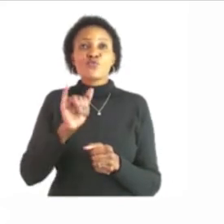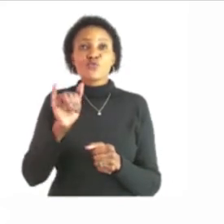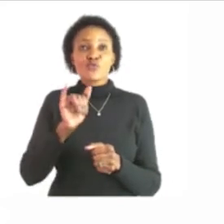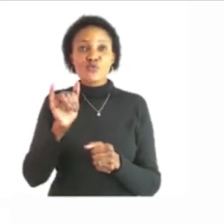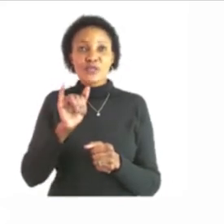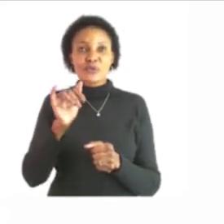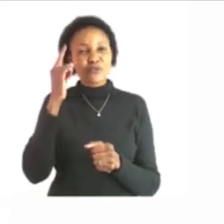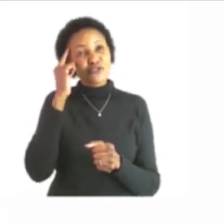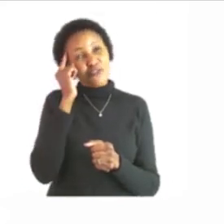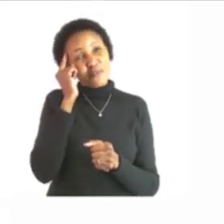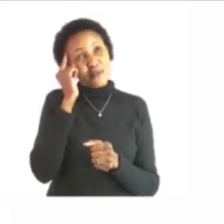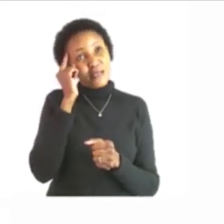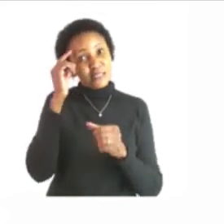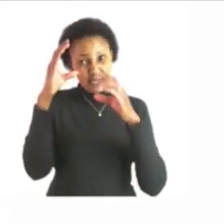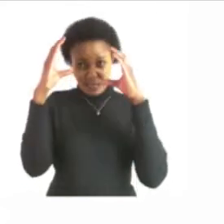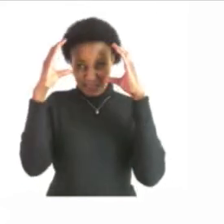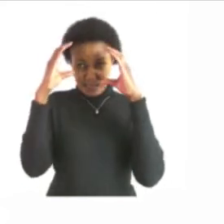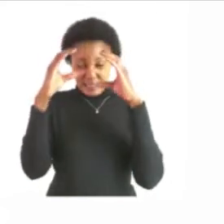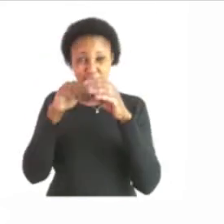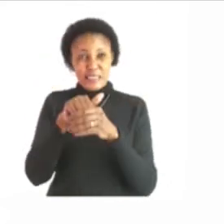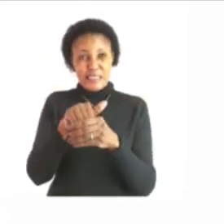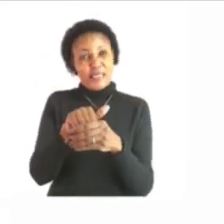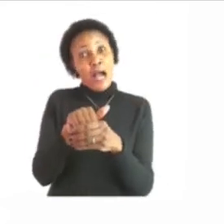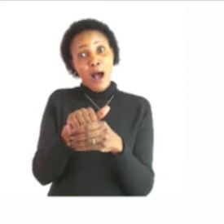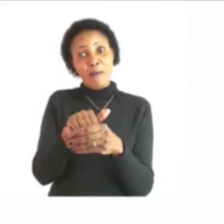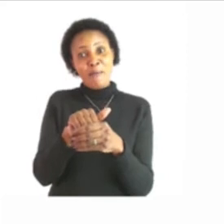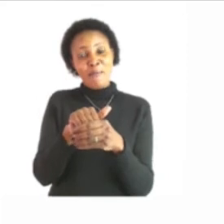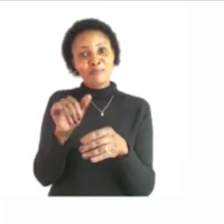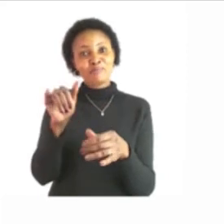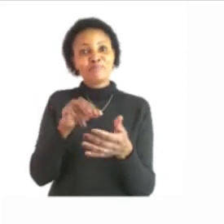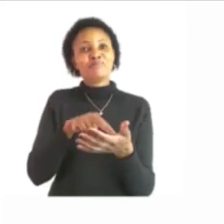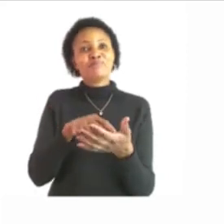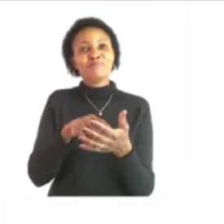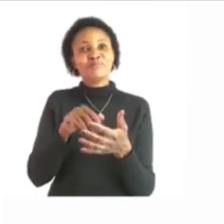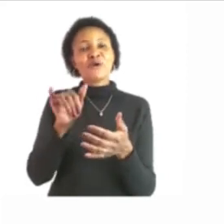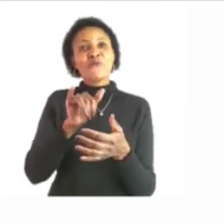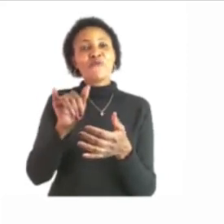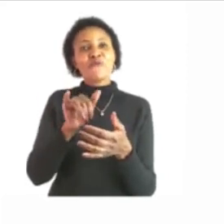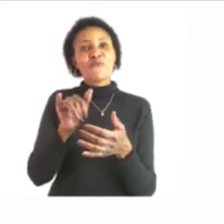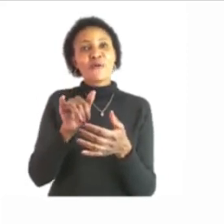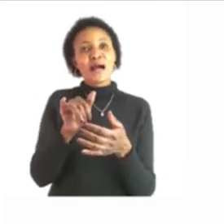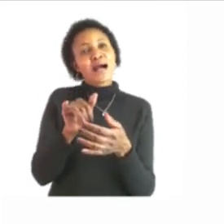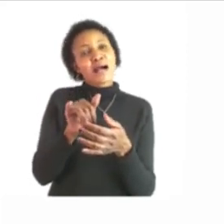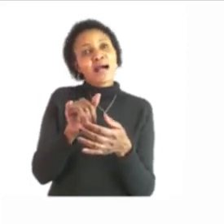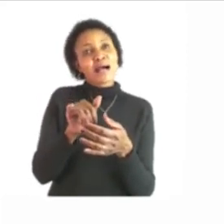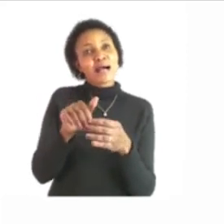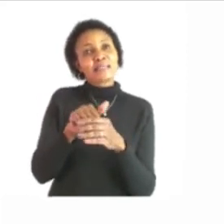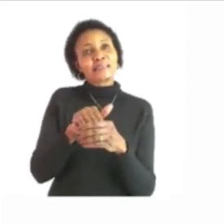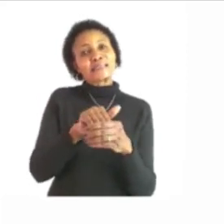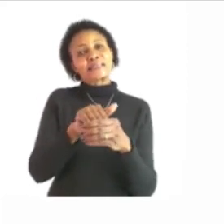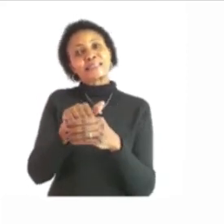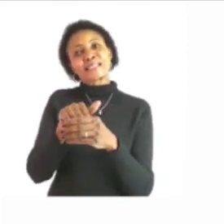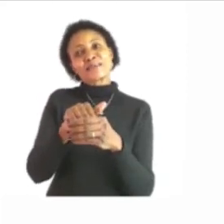you think is the transport? Transport meaning a way of traveling when you are going